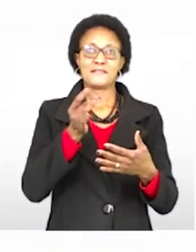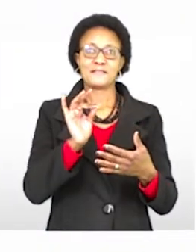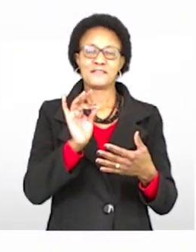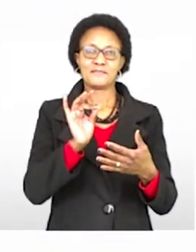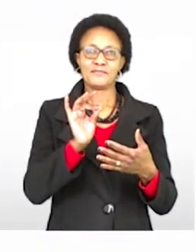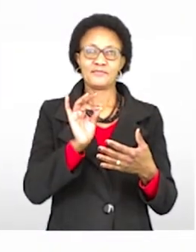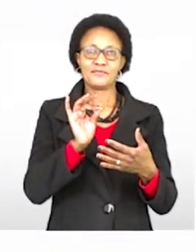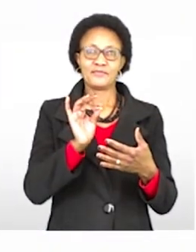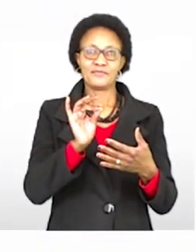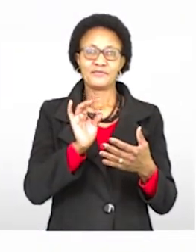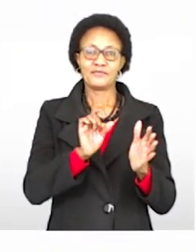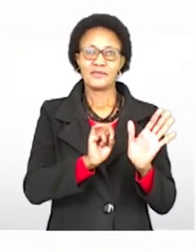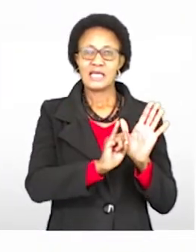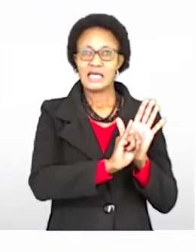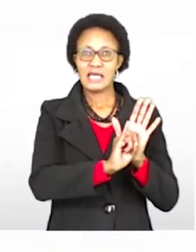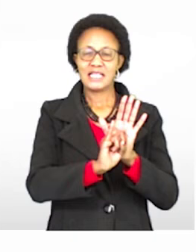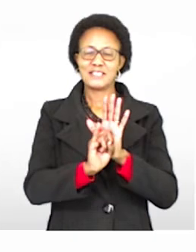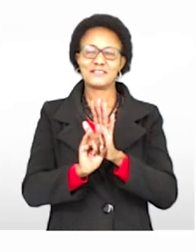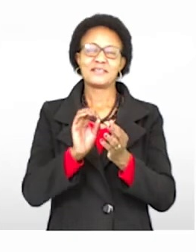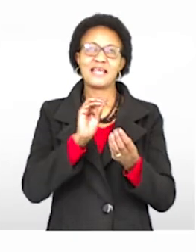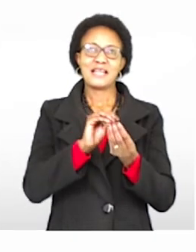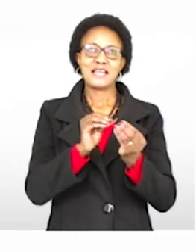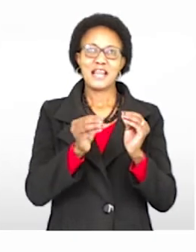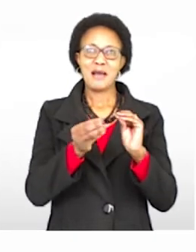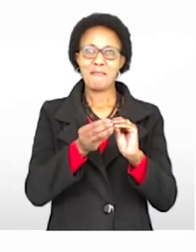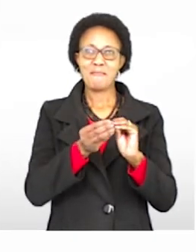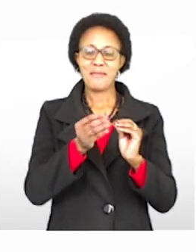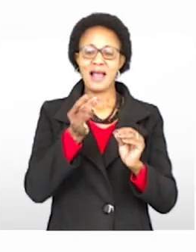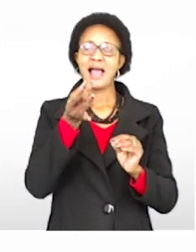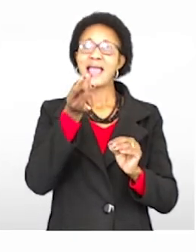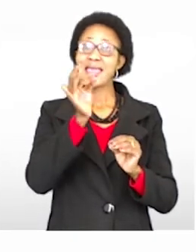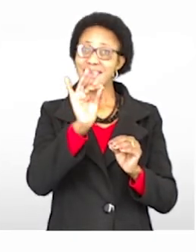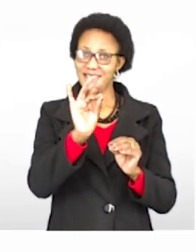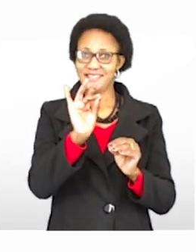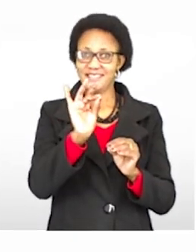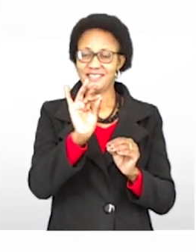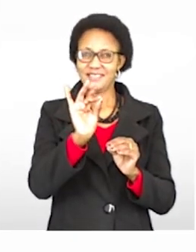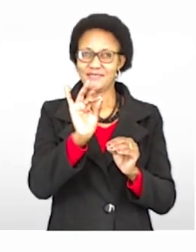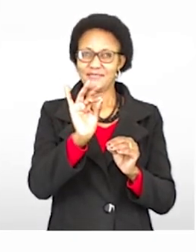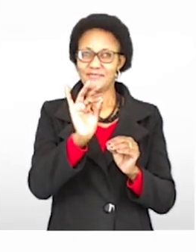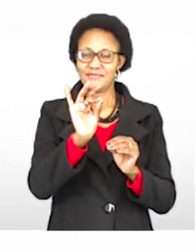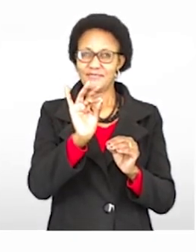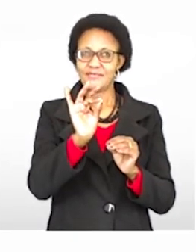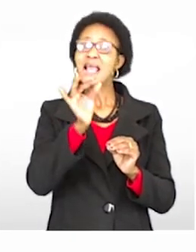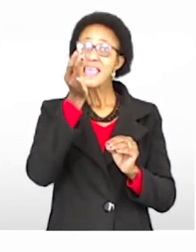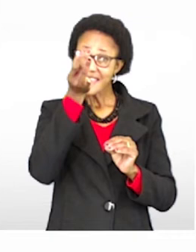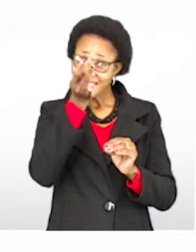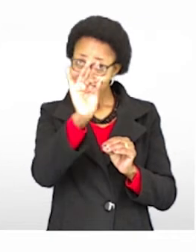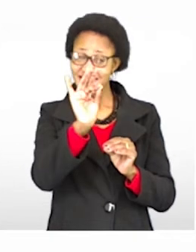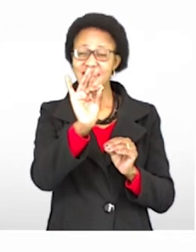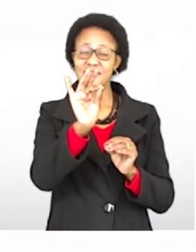are introduced to a number, and this number is called 8. Everyone, let's say